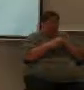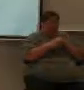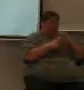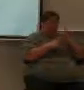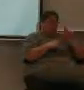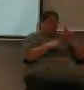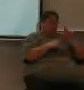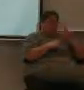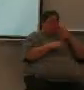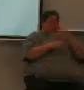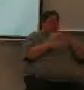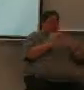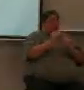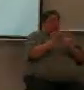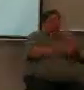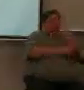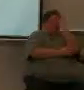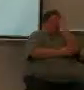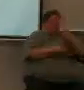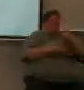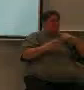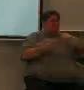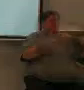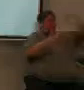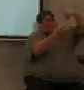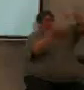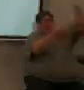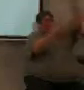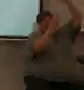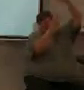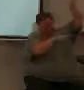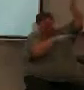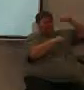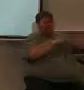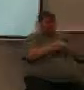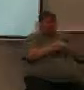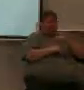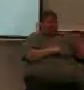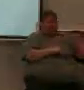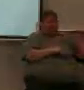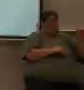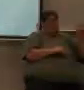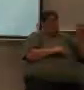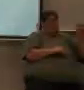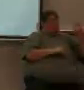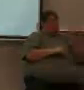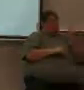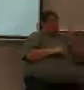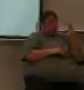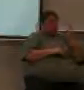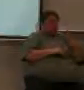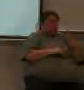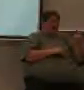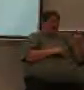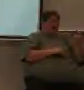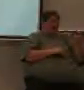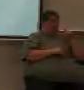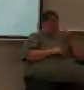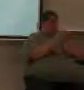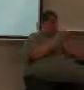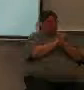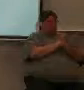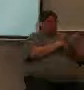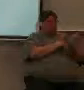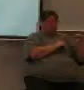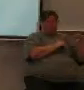One of the things that's interesting that happens is that the mercury has to be methylated to be really toxic. So when,